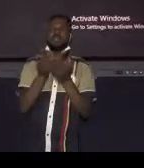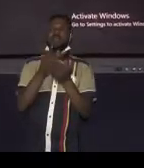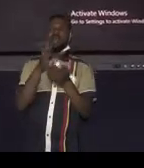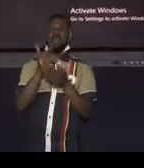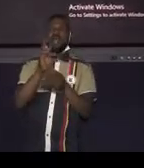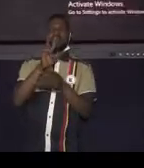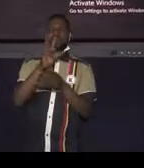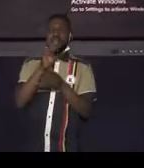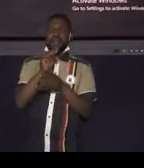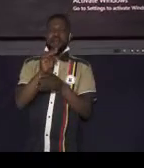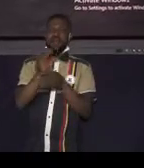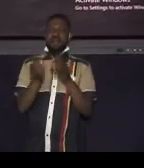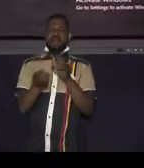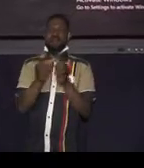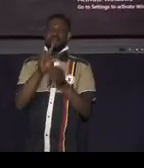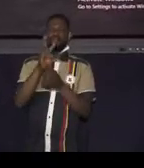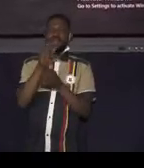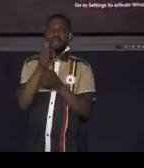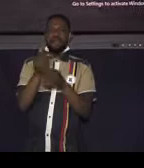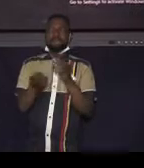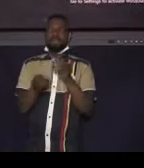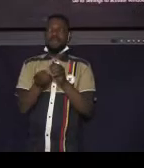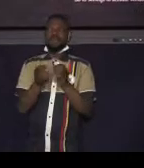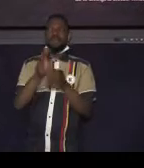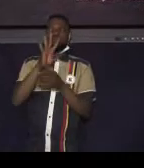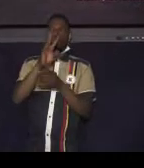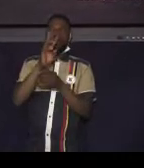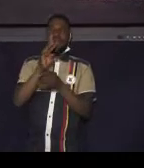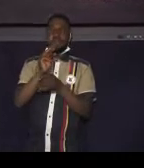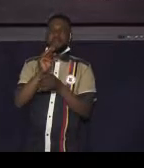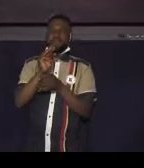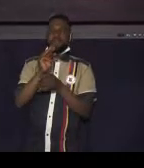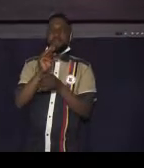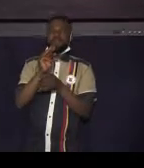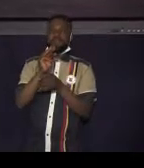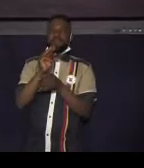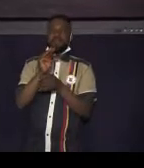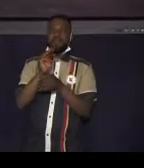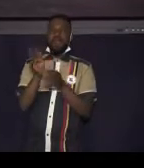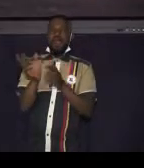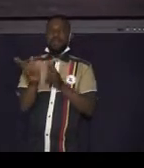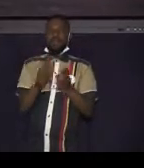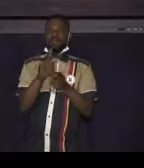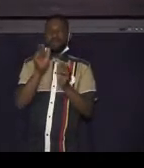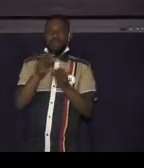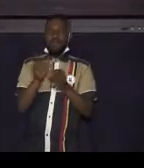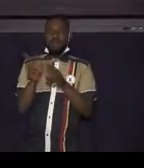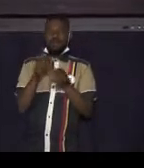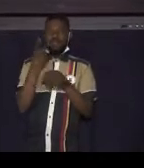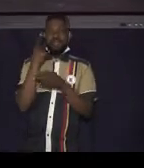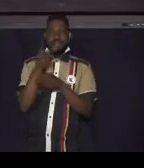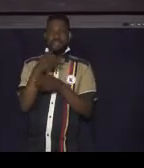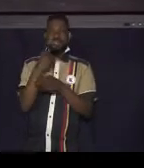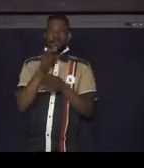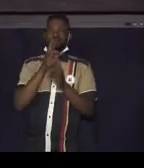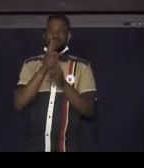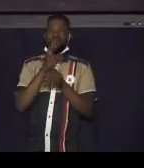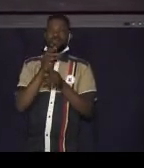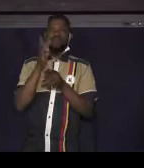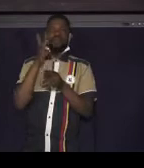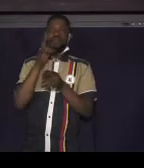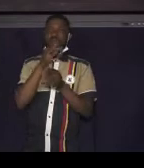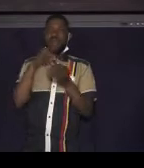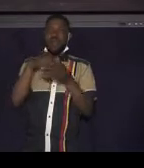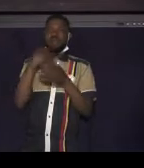simplify 3m plus 2a plus 4m. Already, you can already see the result should be out for